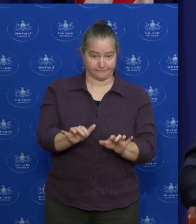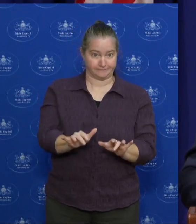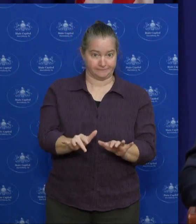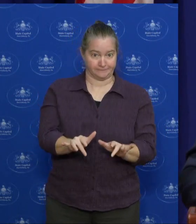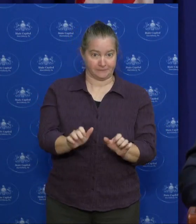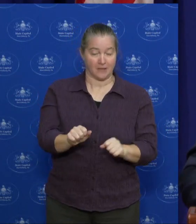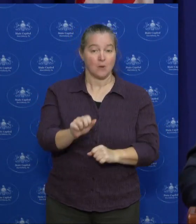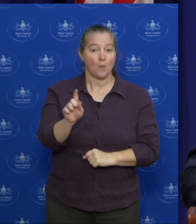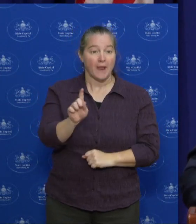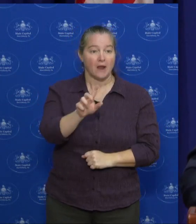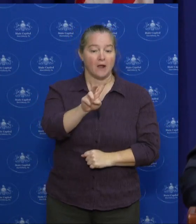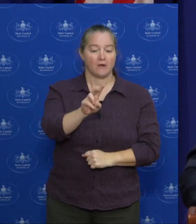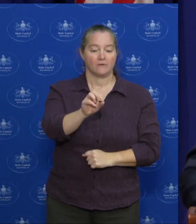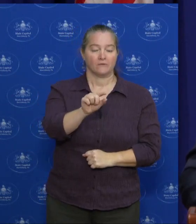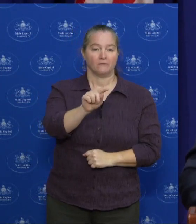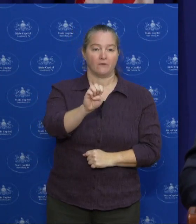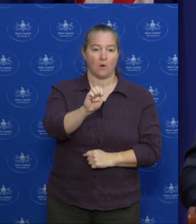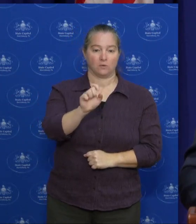at